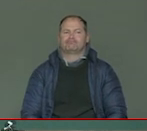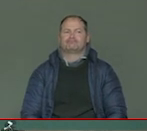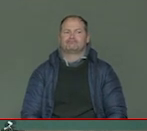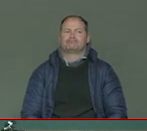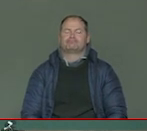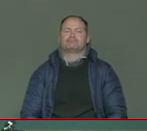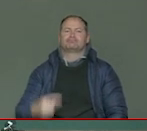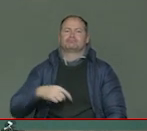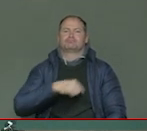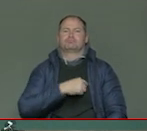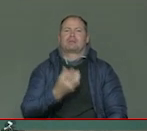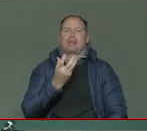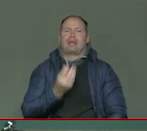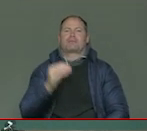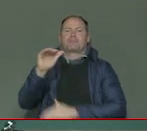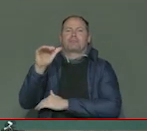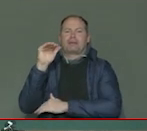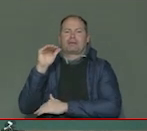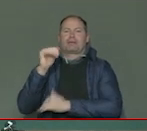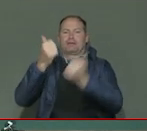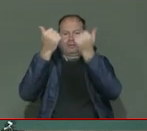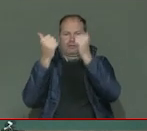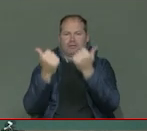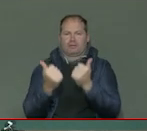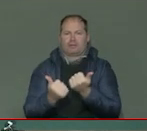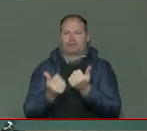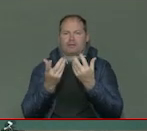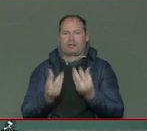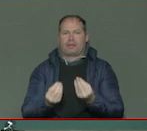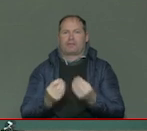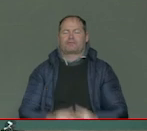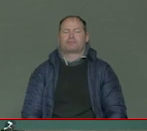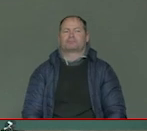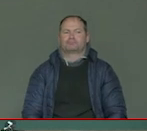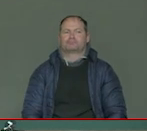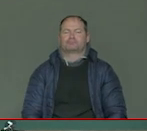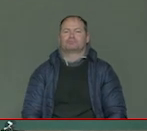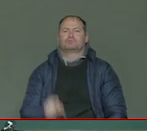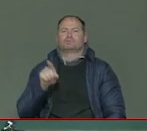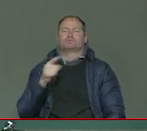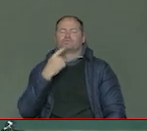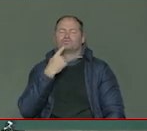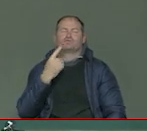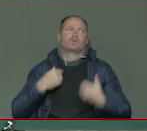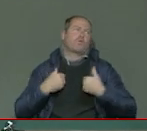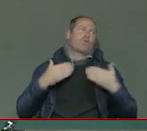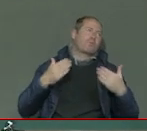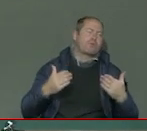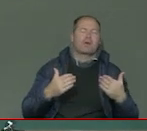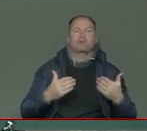So we will have our bank account. We don't say opening balance plus receipts